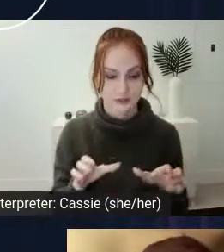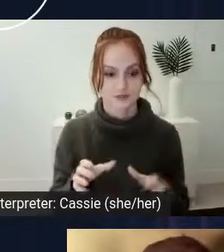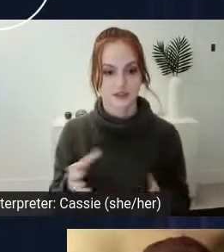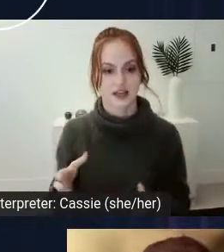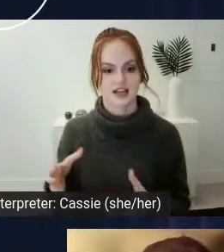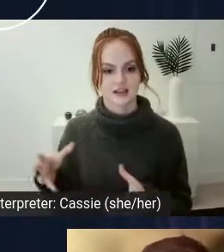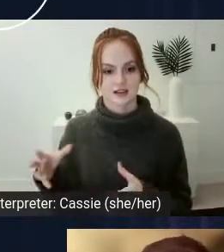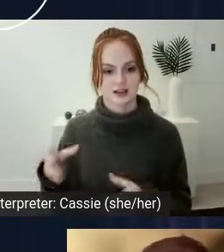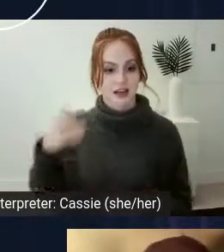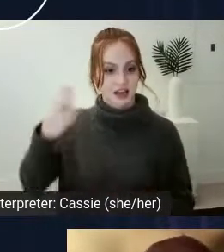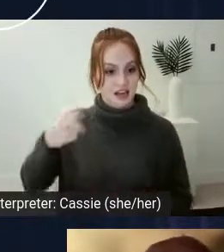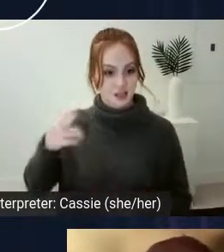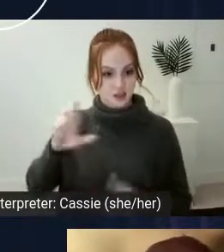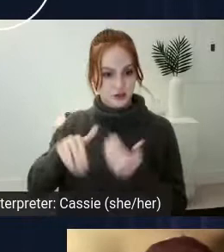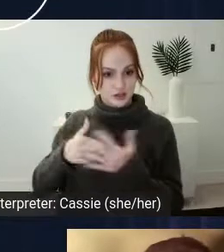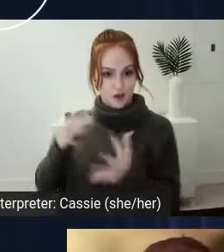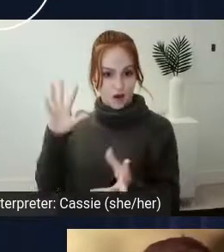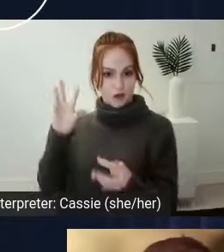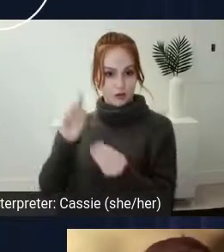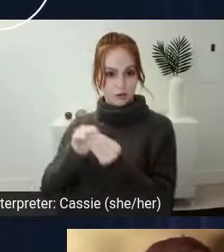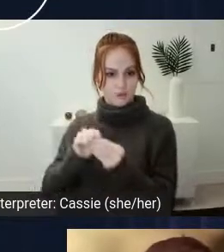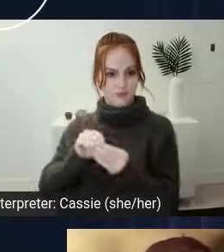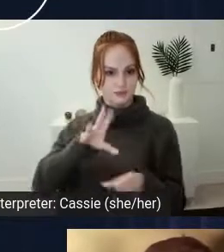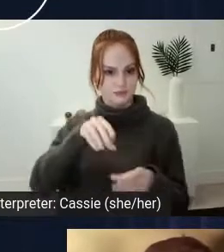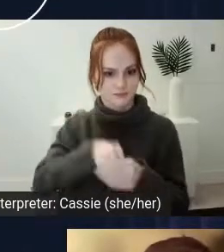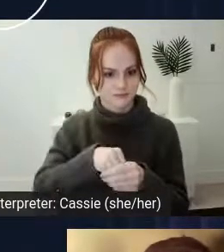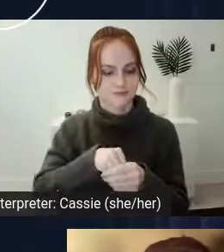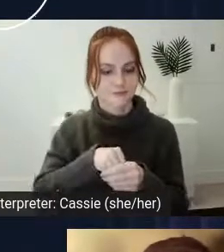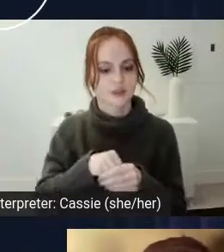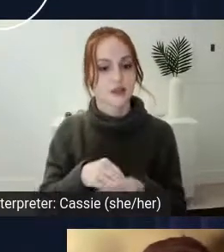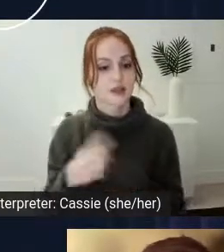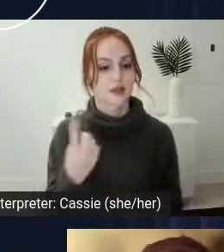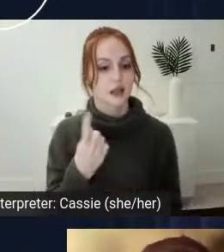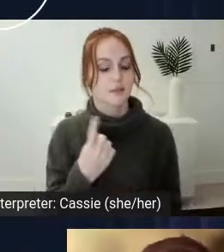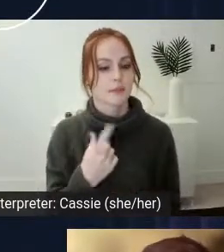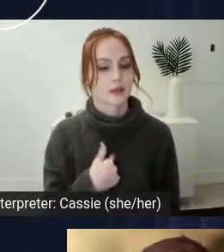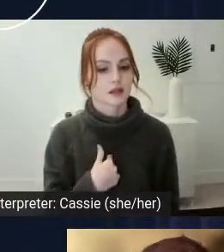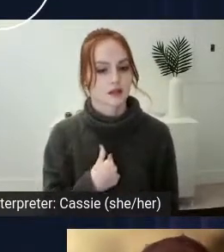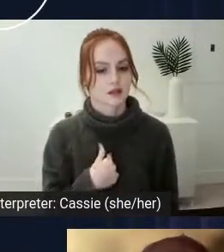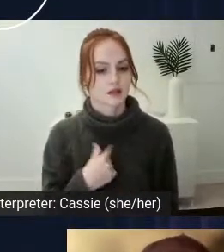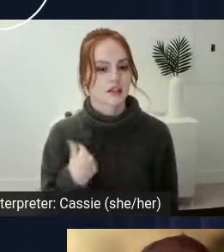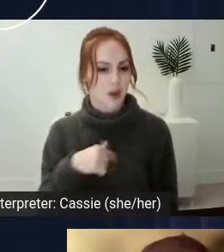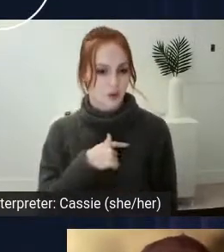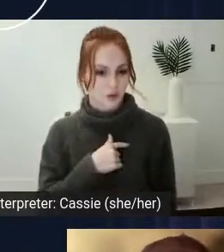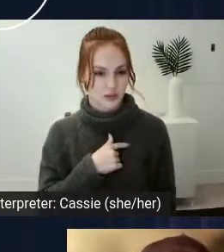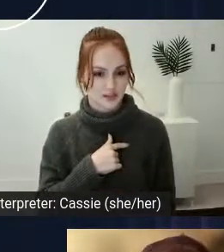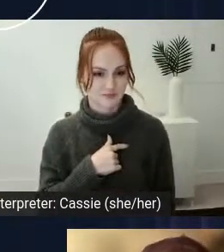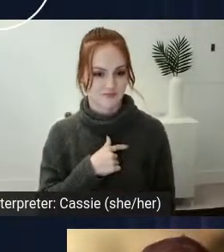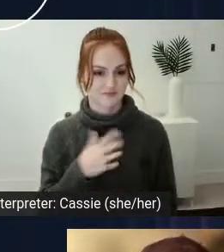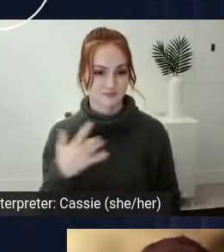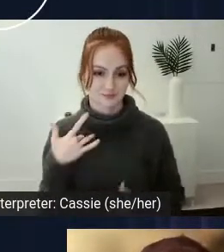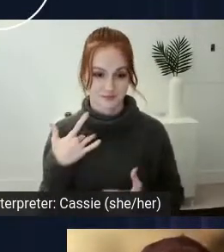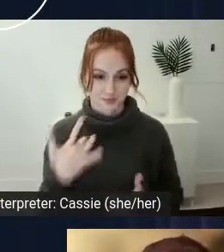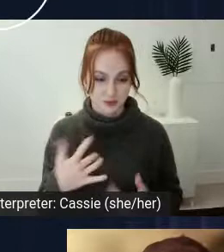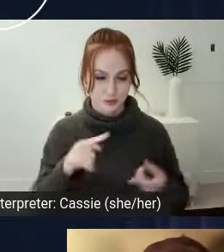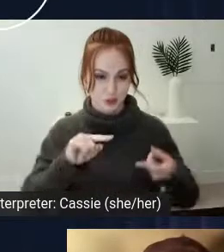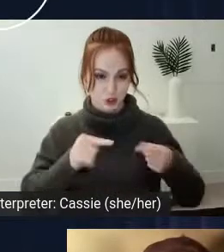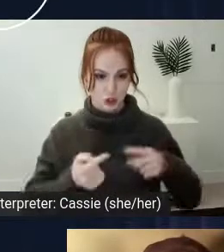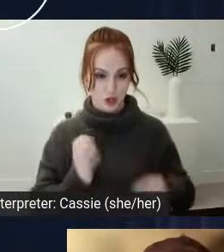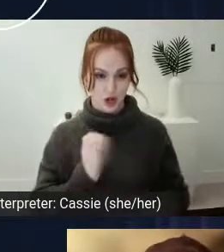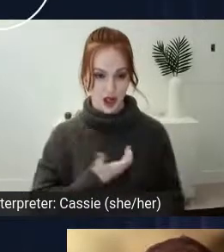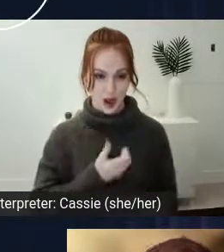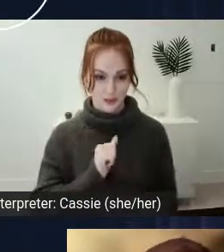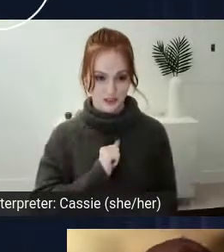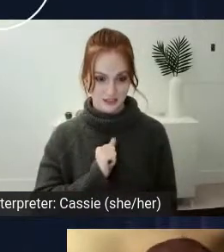history. One of the things that we hurt ourselves with, I think, as a culture, is